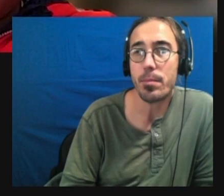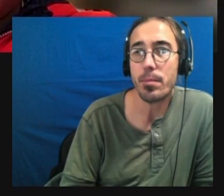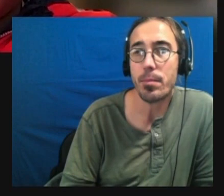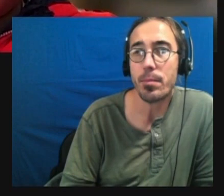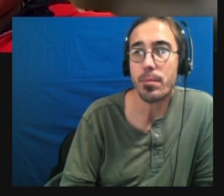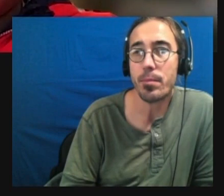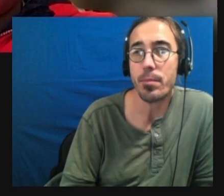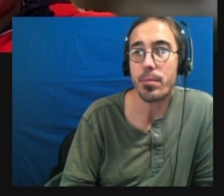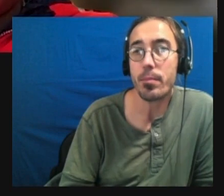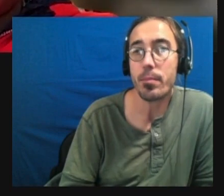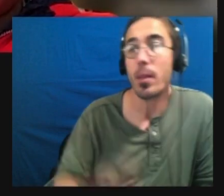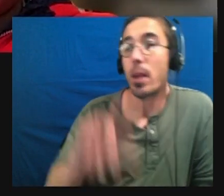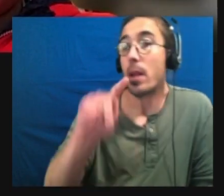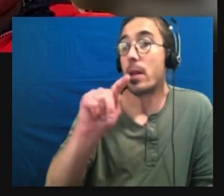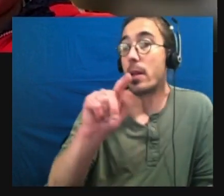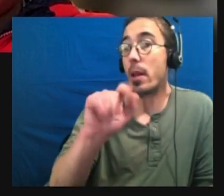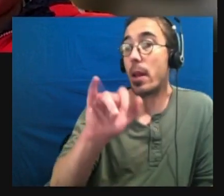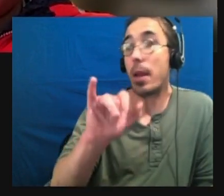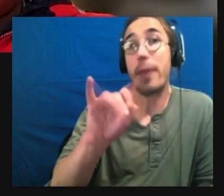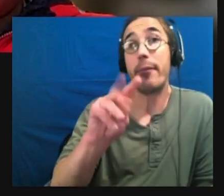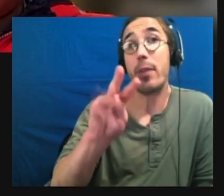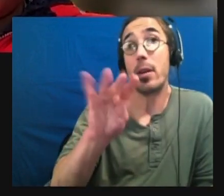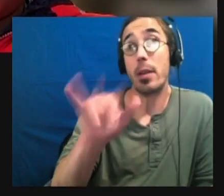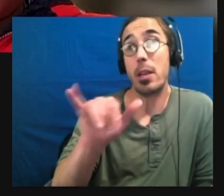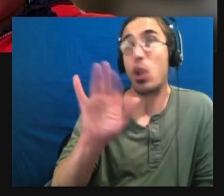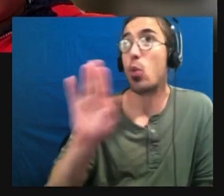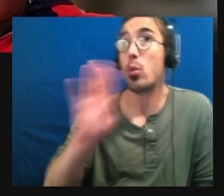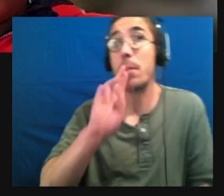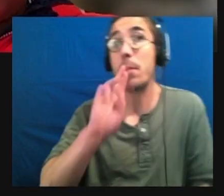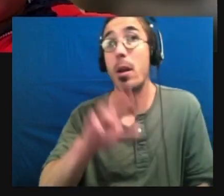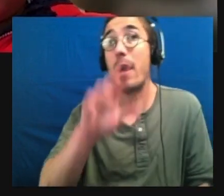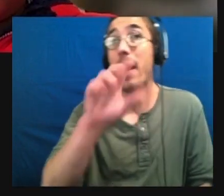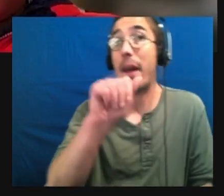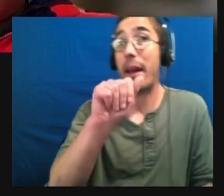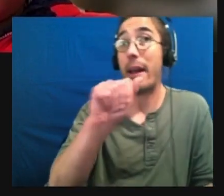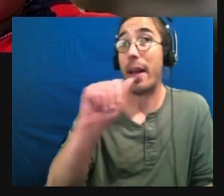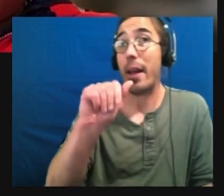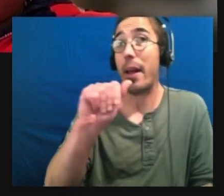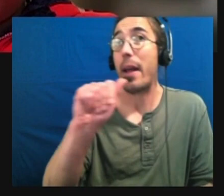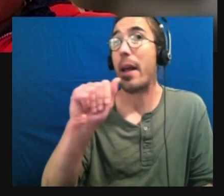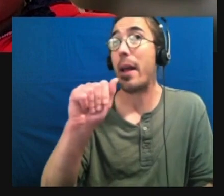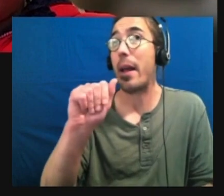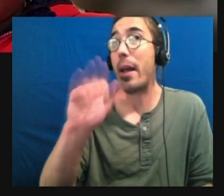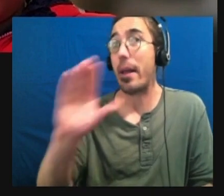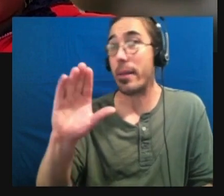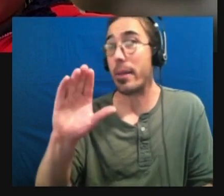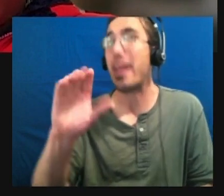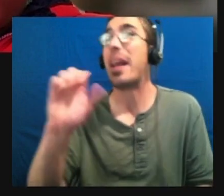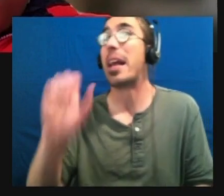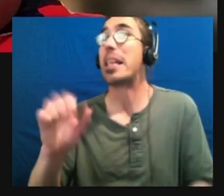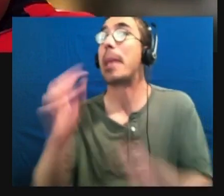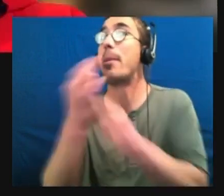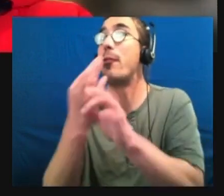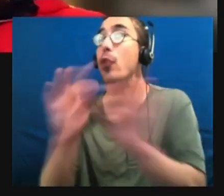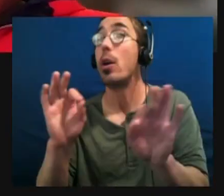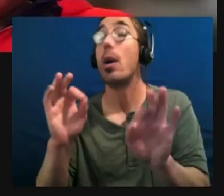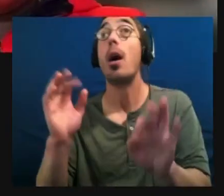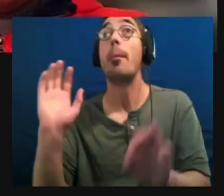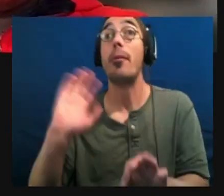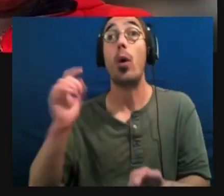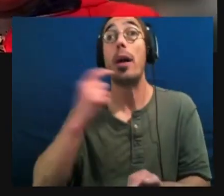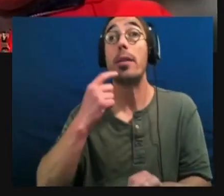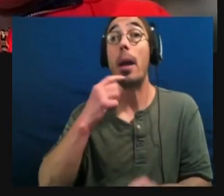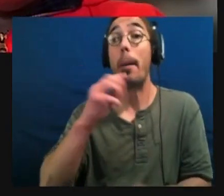Tiffany's response is this: AAC can be free even. What I used today was Microsoft